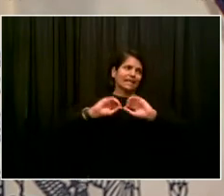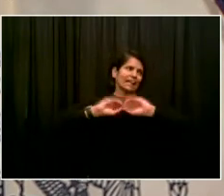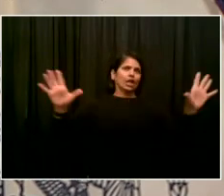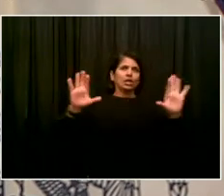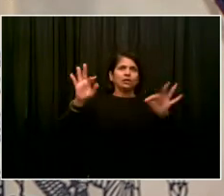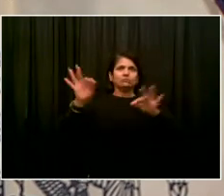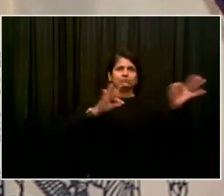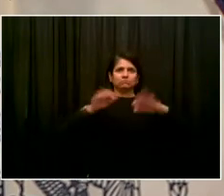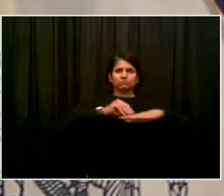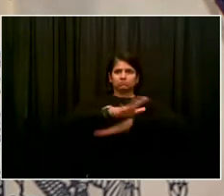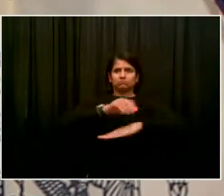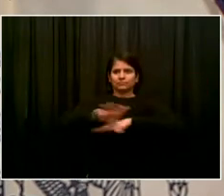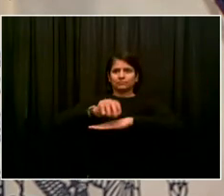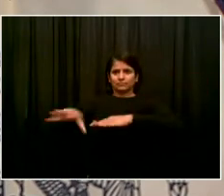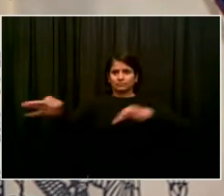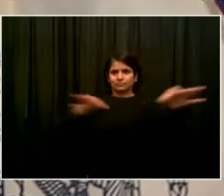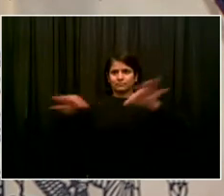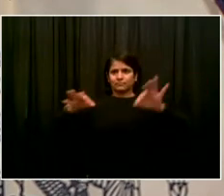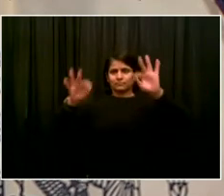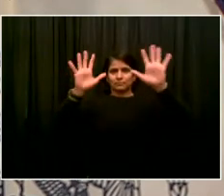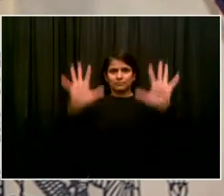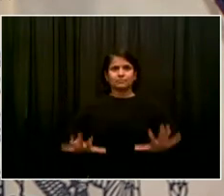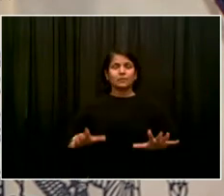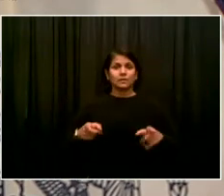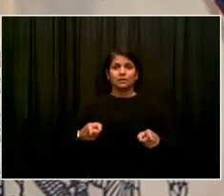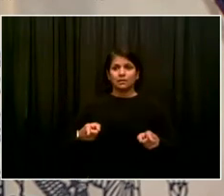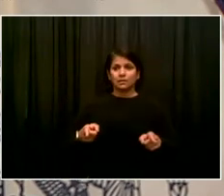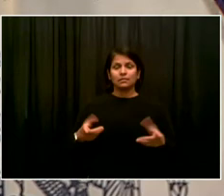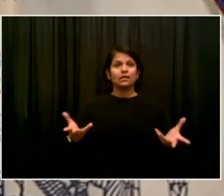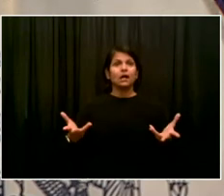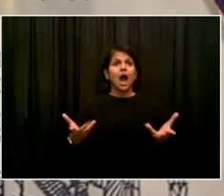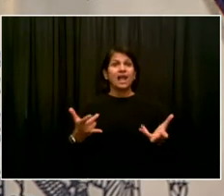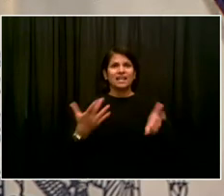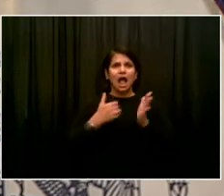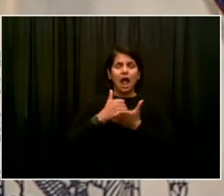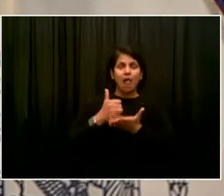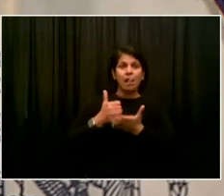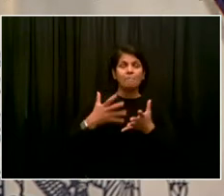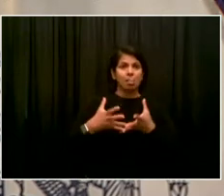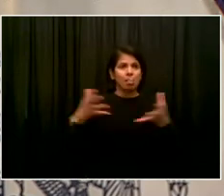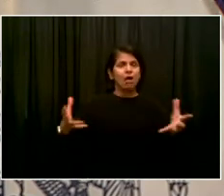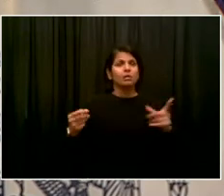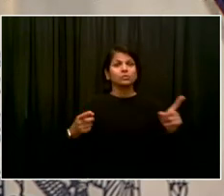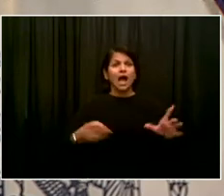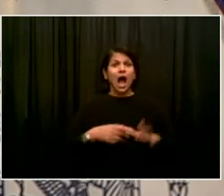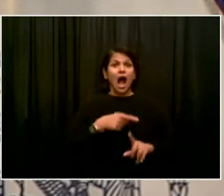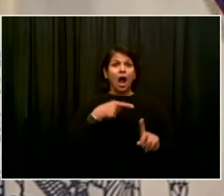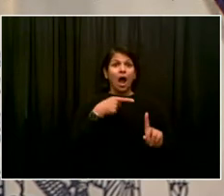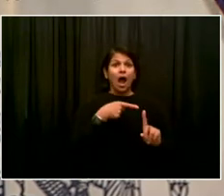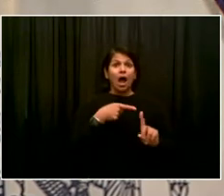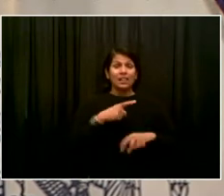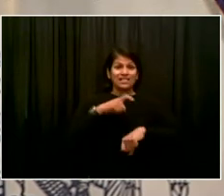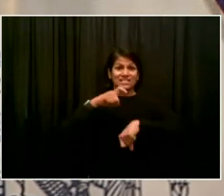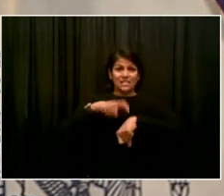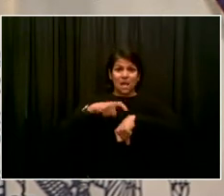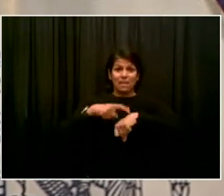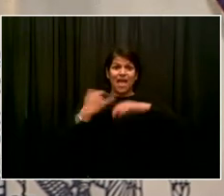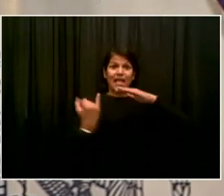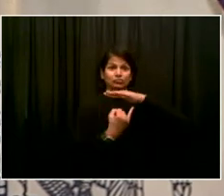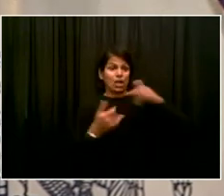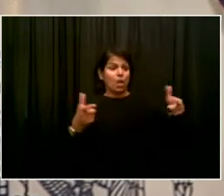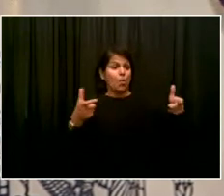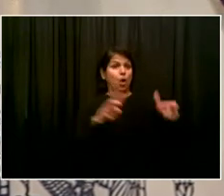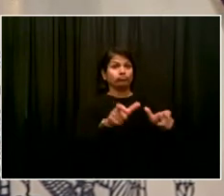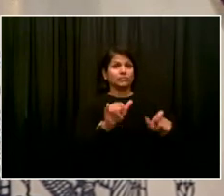science. Tremendously helpful. I think the decision it made makes sense, and it is responsive to everything we've learned about COVID, to